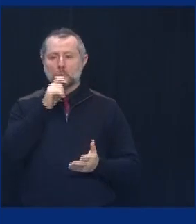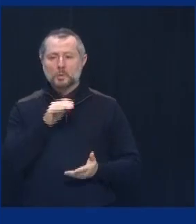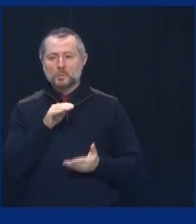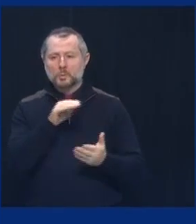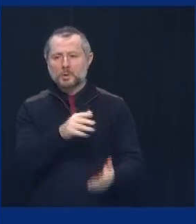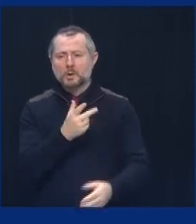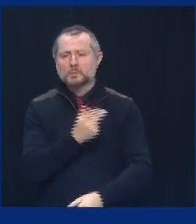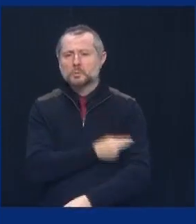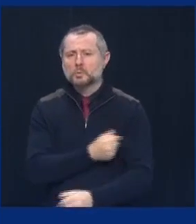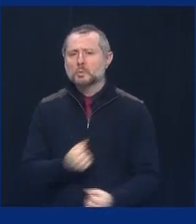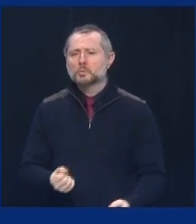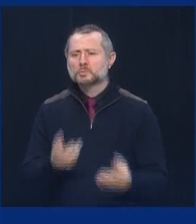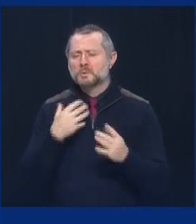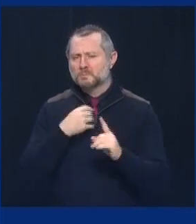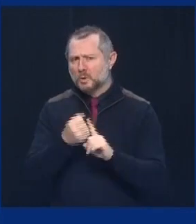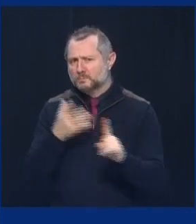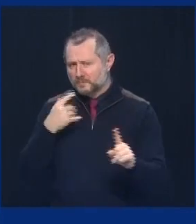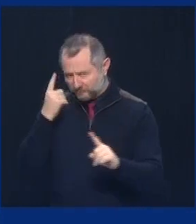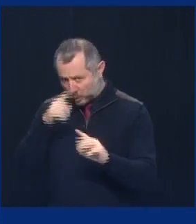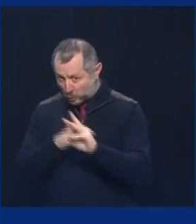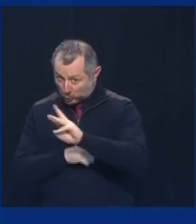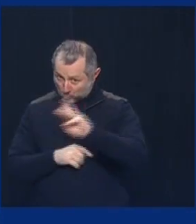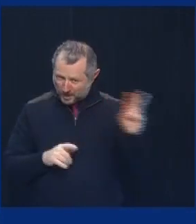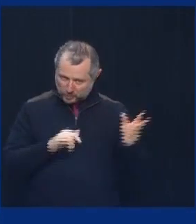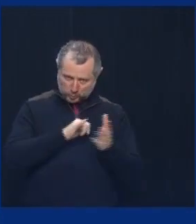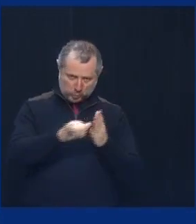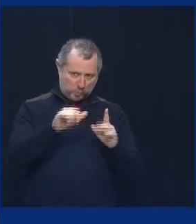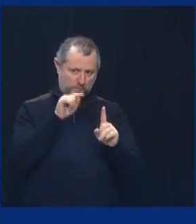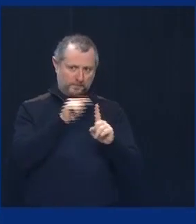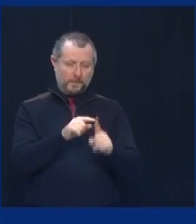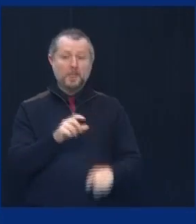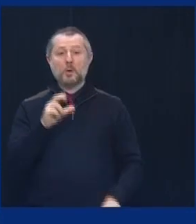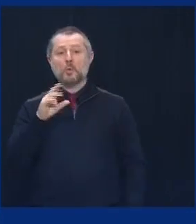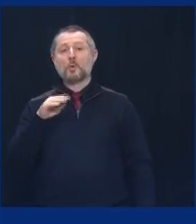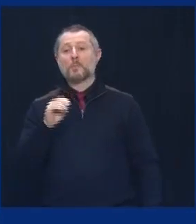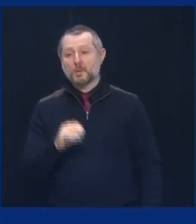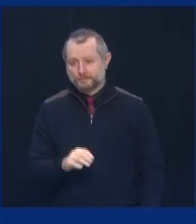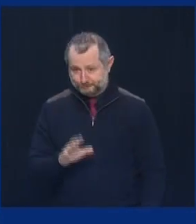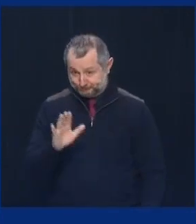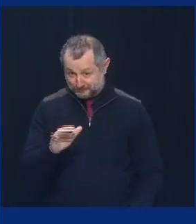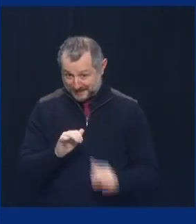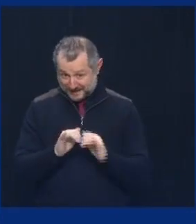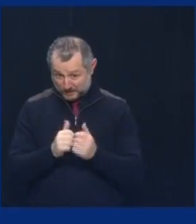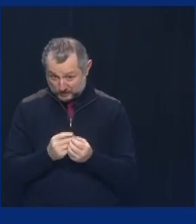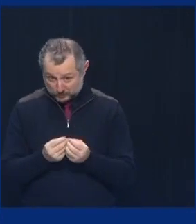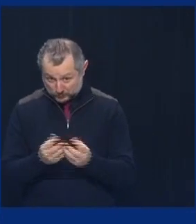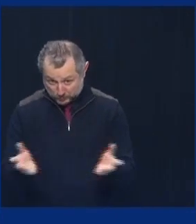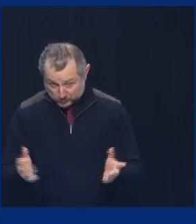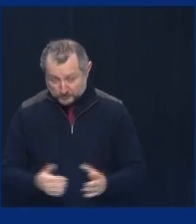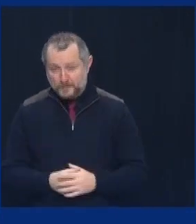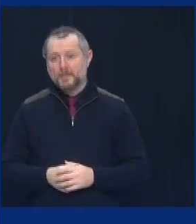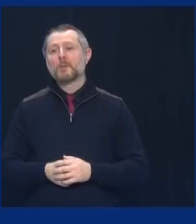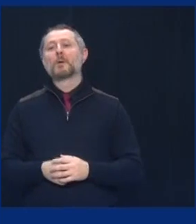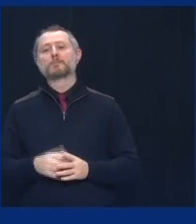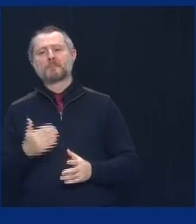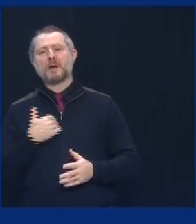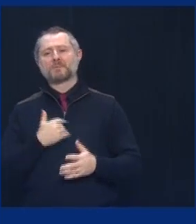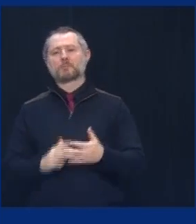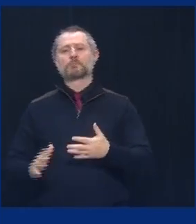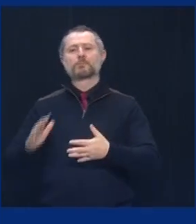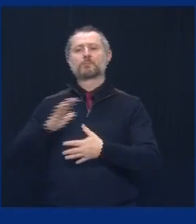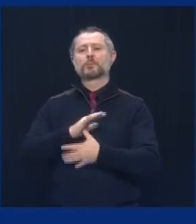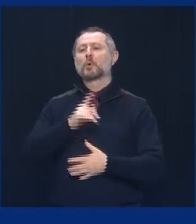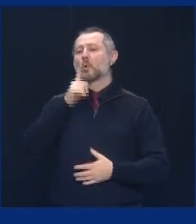of that nature? Yes. The way the vaccine is distributed is we have the priority list of who should receive